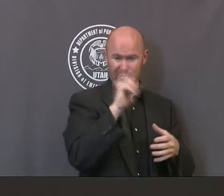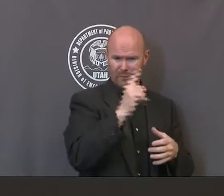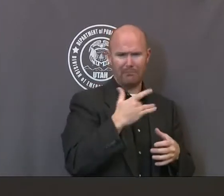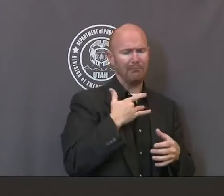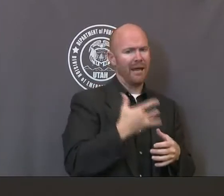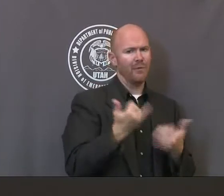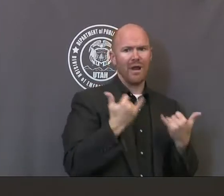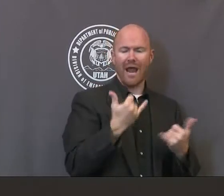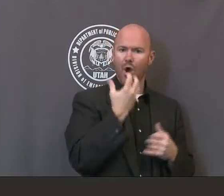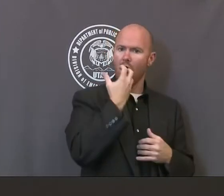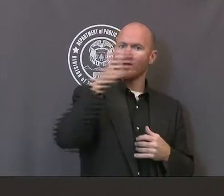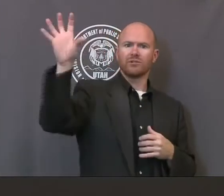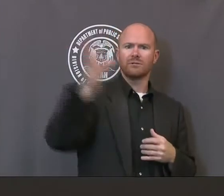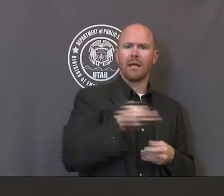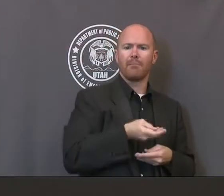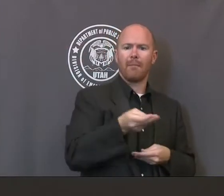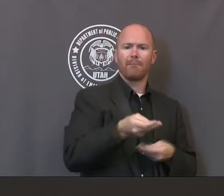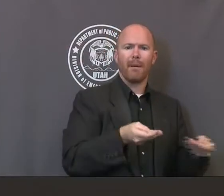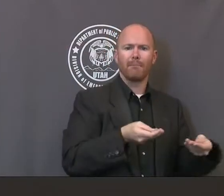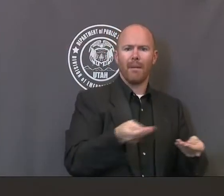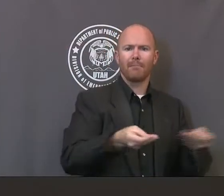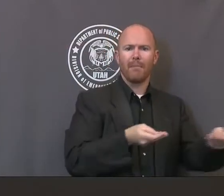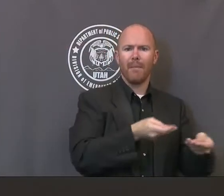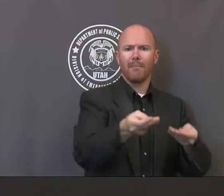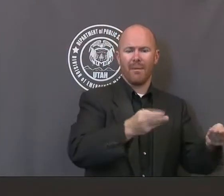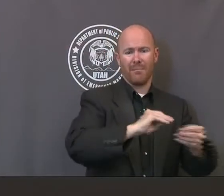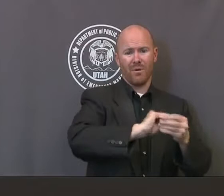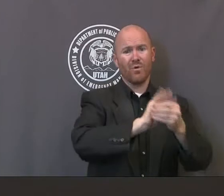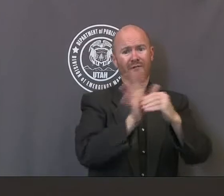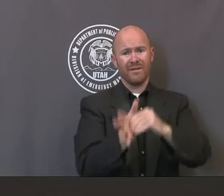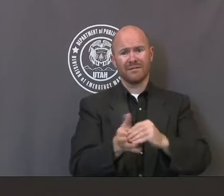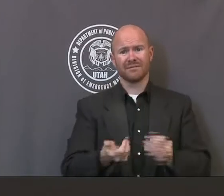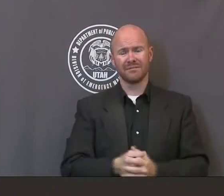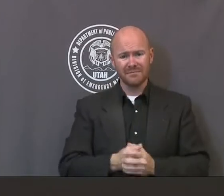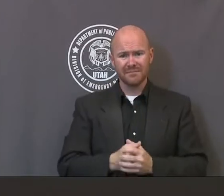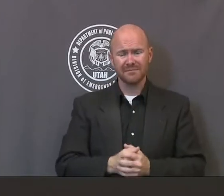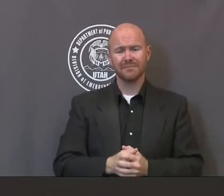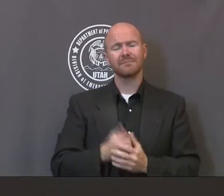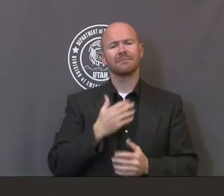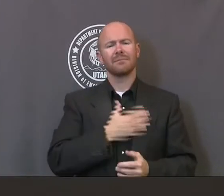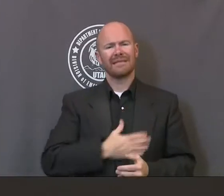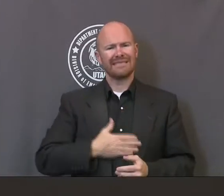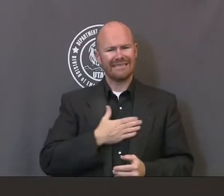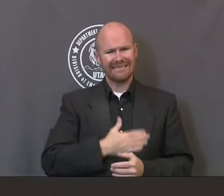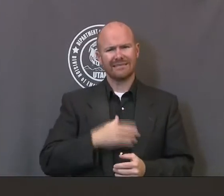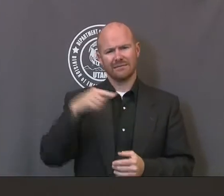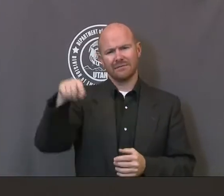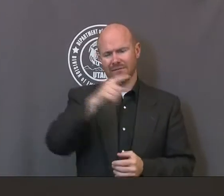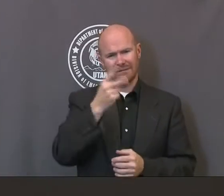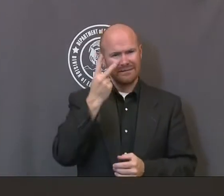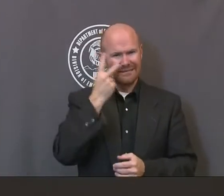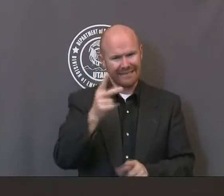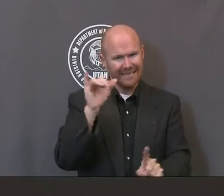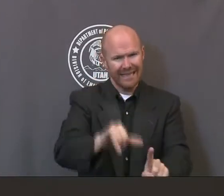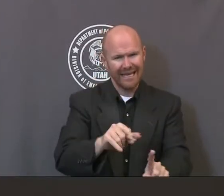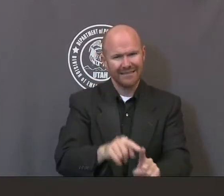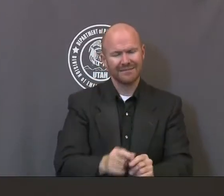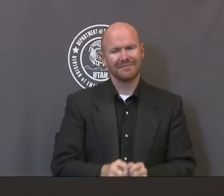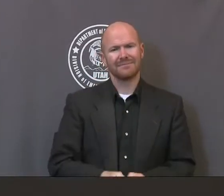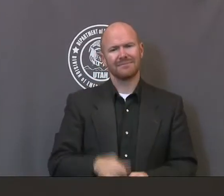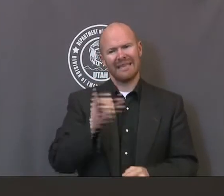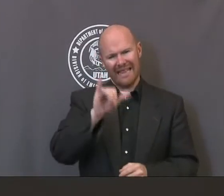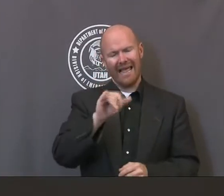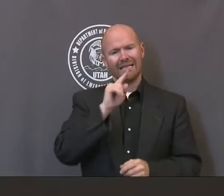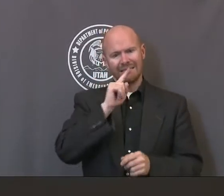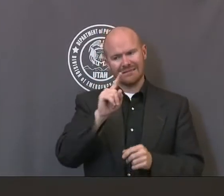transmission that is problematic in this pandemic. So please make note of that as the second area